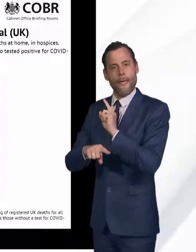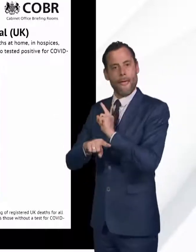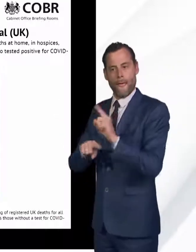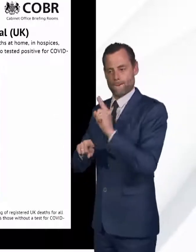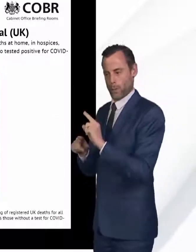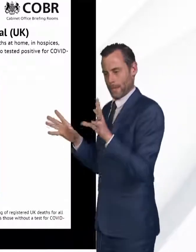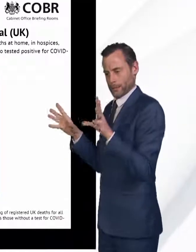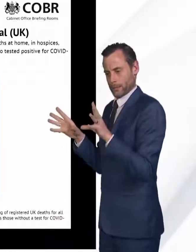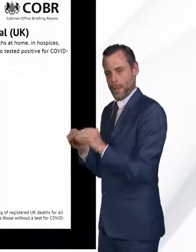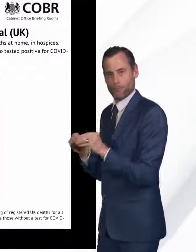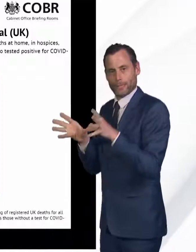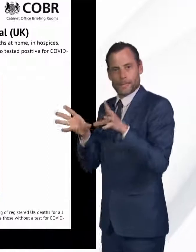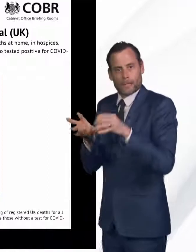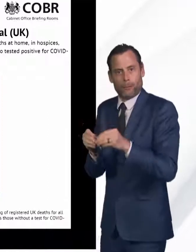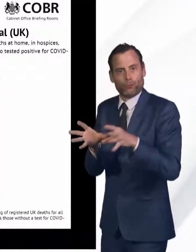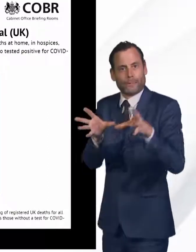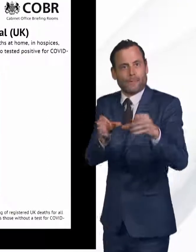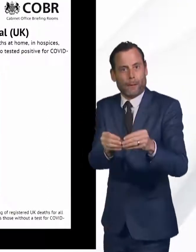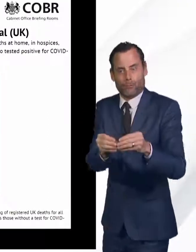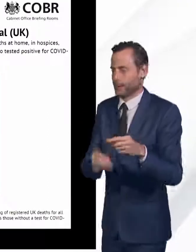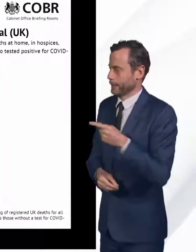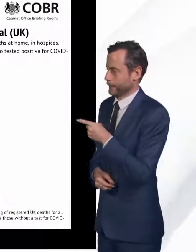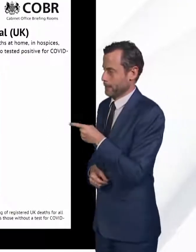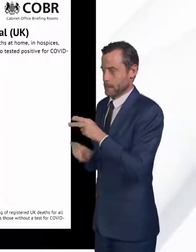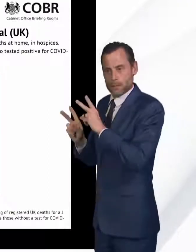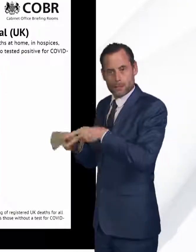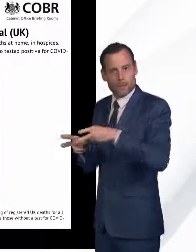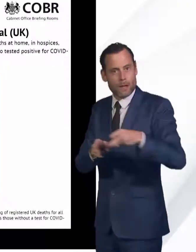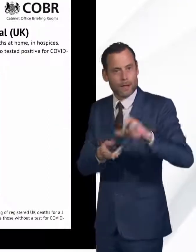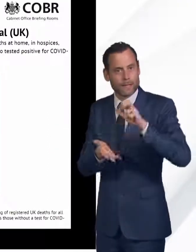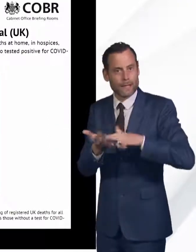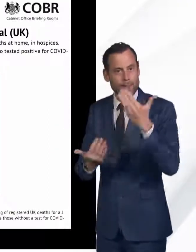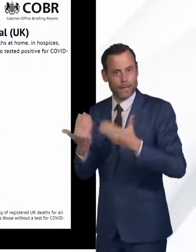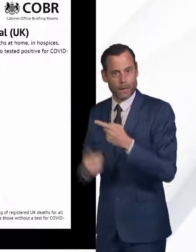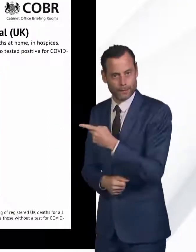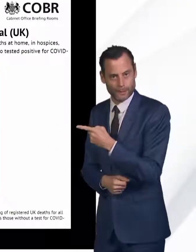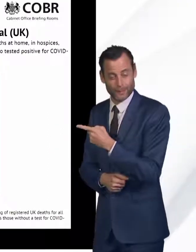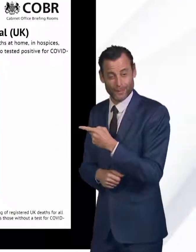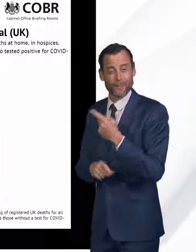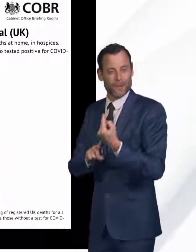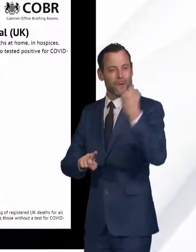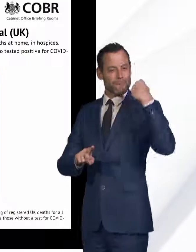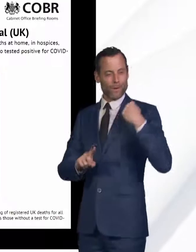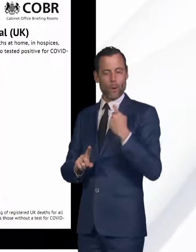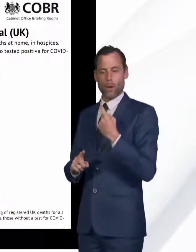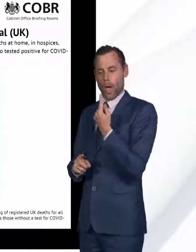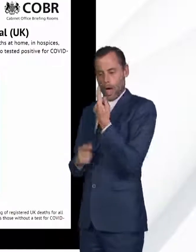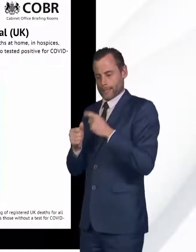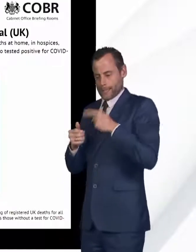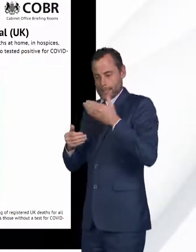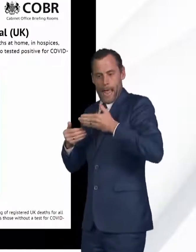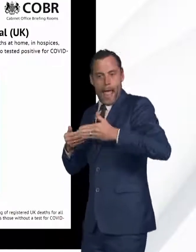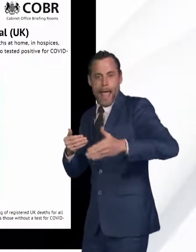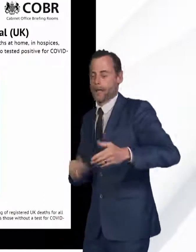COVID-19 across the UK compared with what I just showed you, the deaths in hospital. So let's just look at the last bar, which is